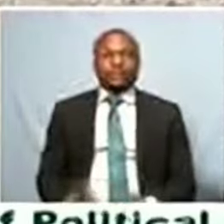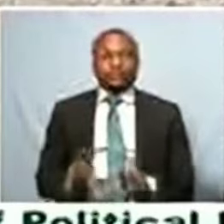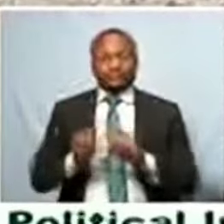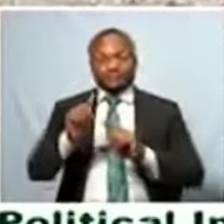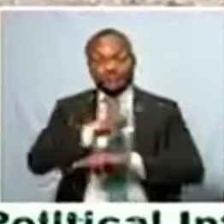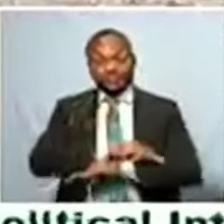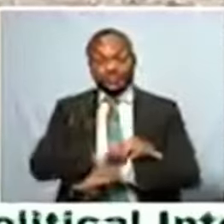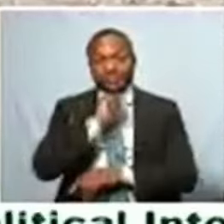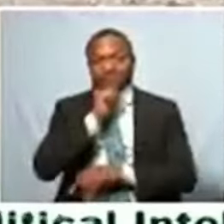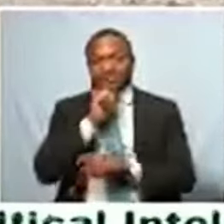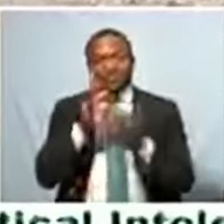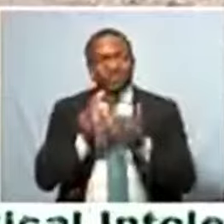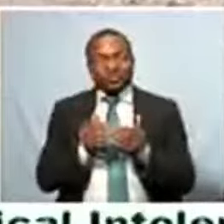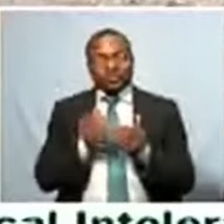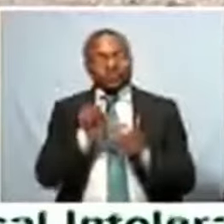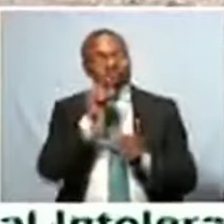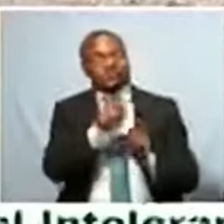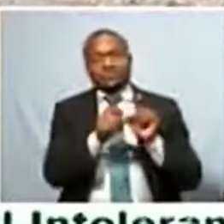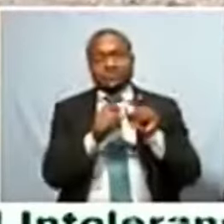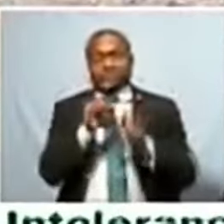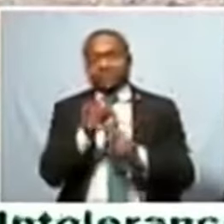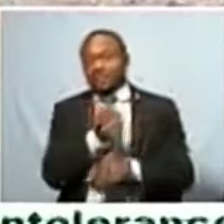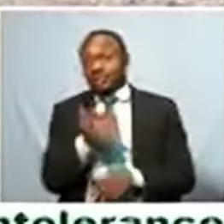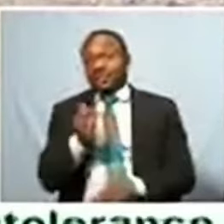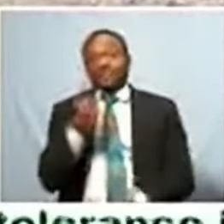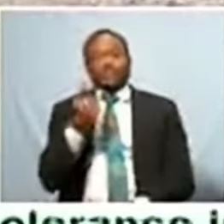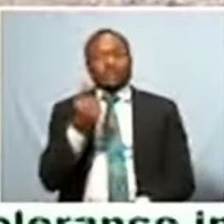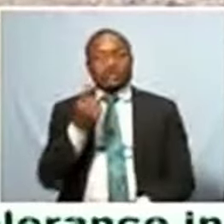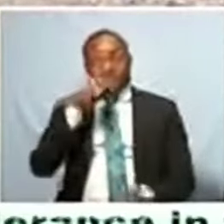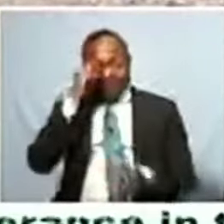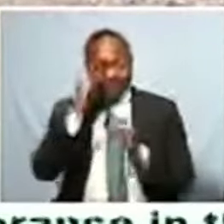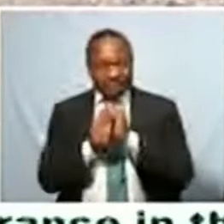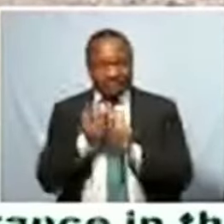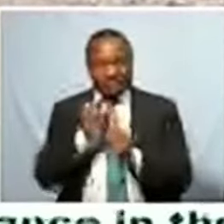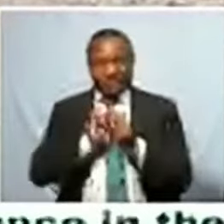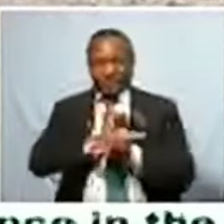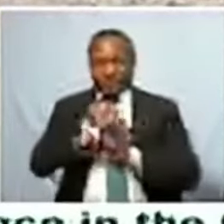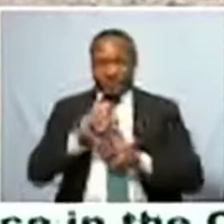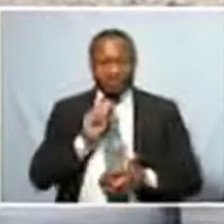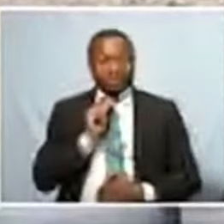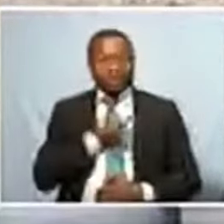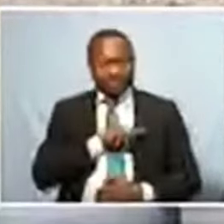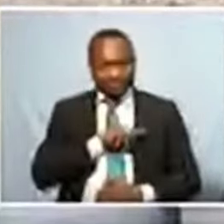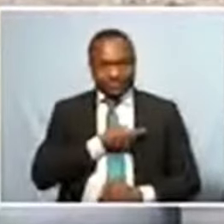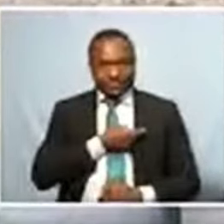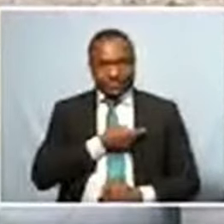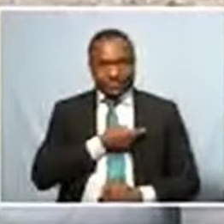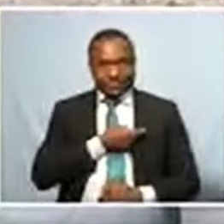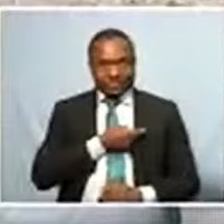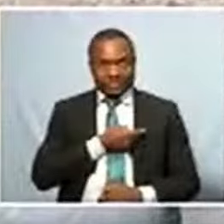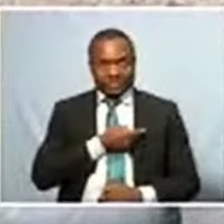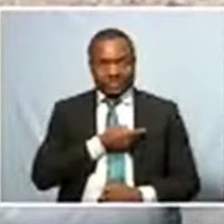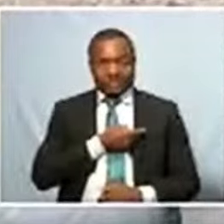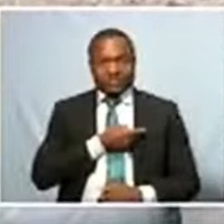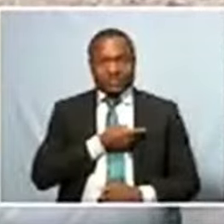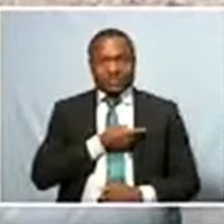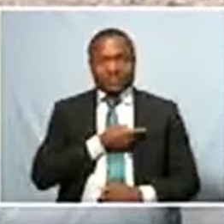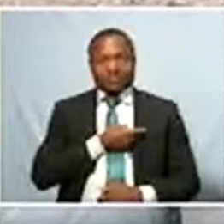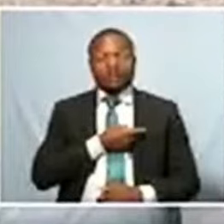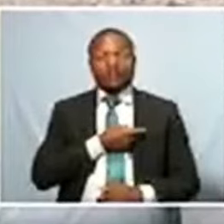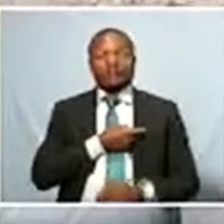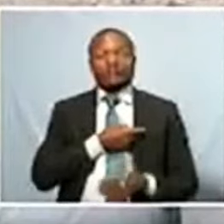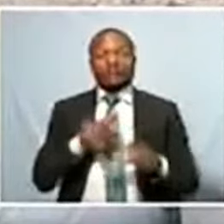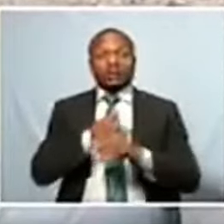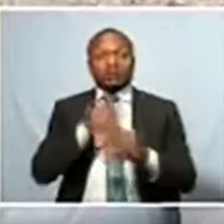today, I don't intend to point the finger at anyone, because all of us are actually culprits in this